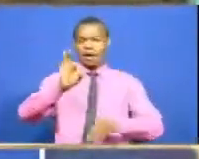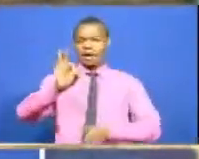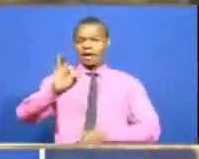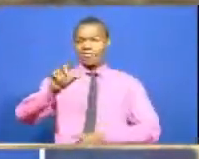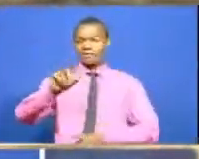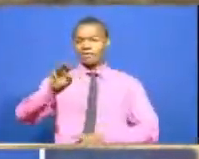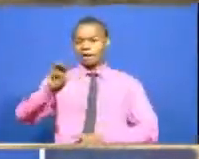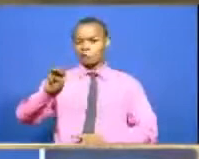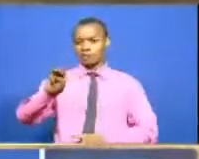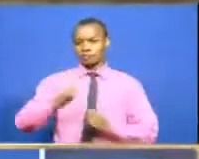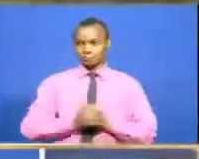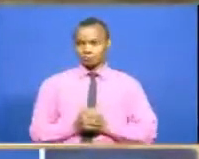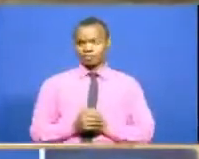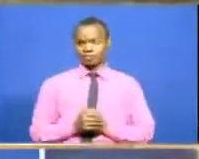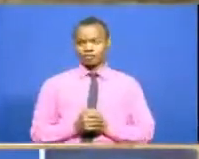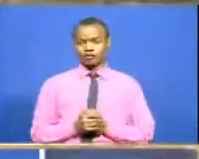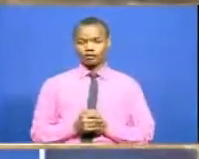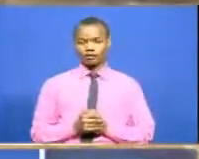genital mutilation.